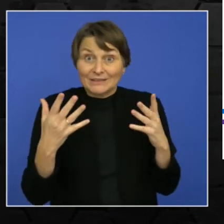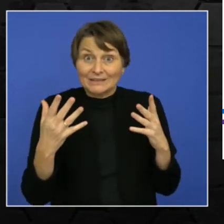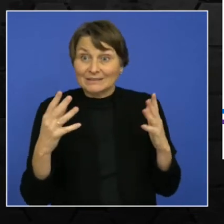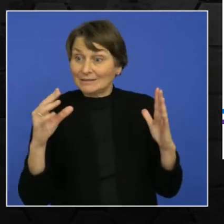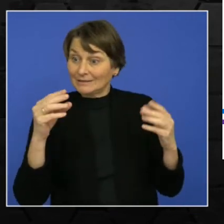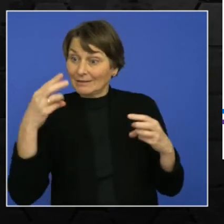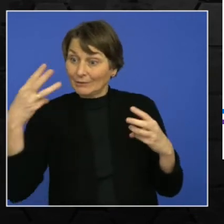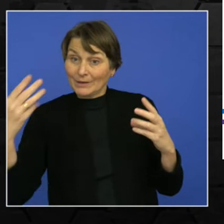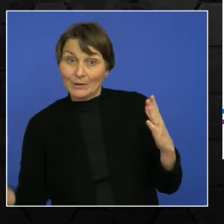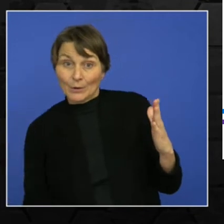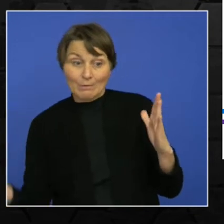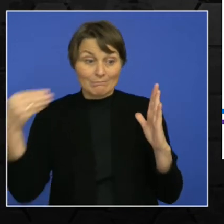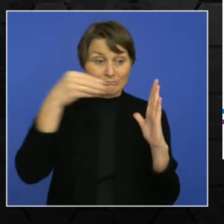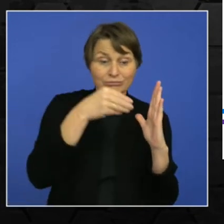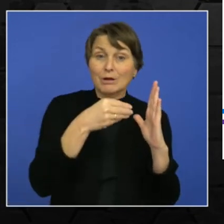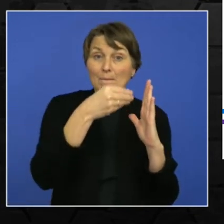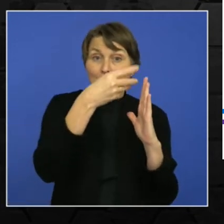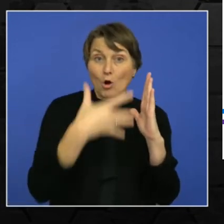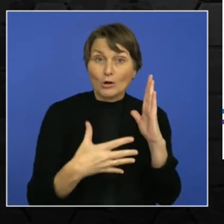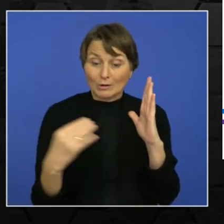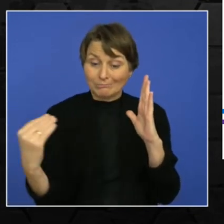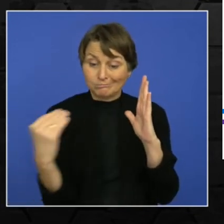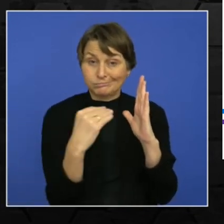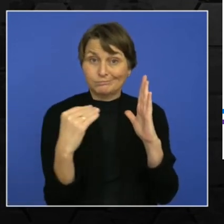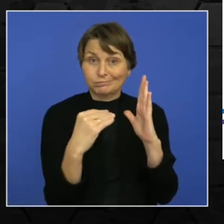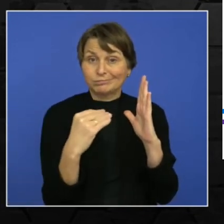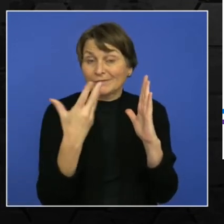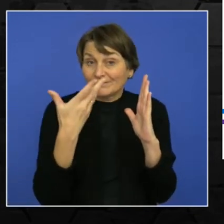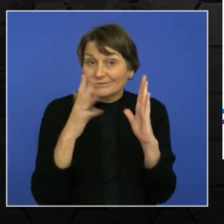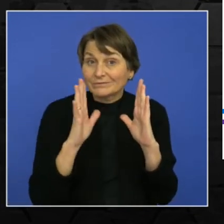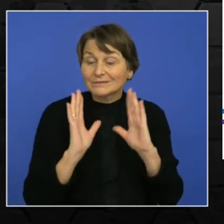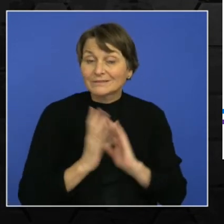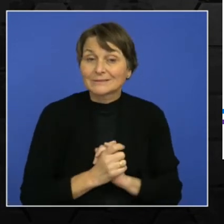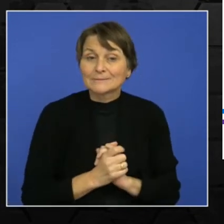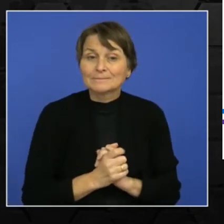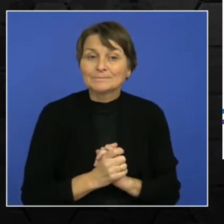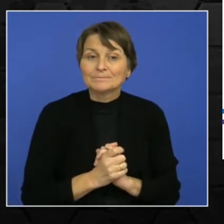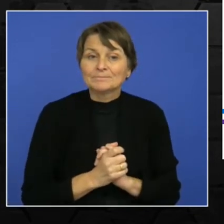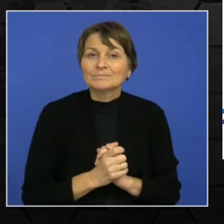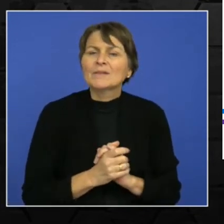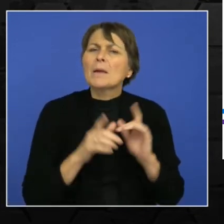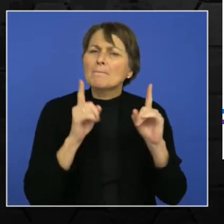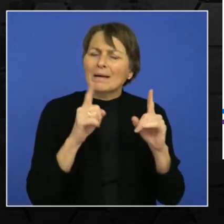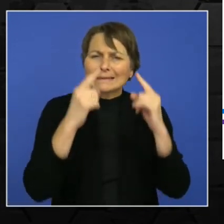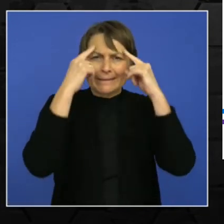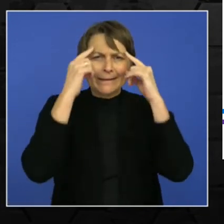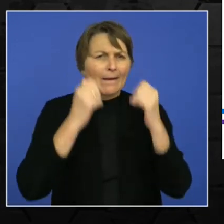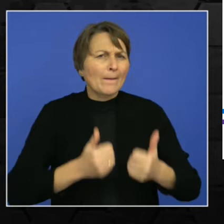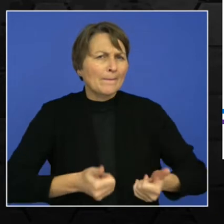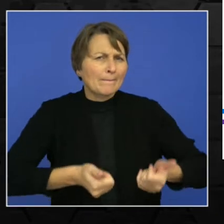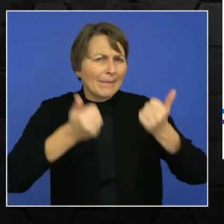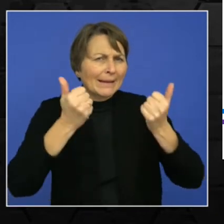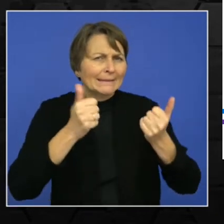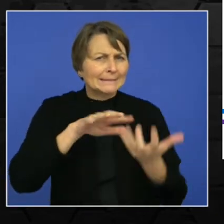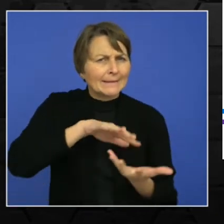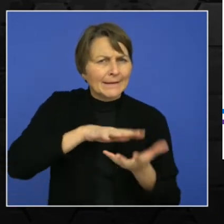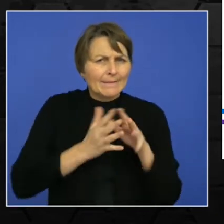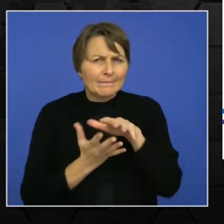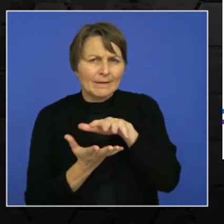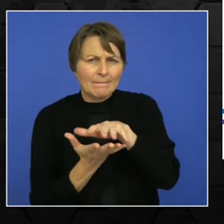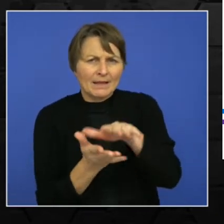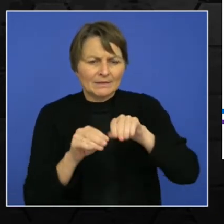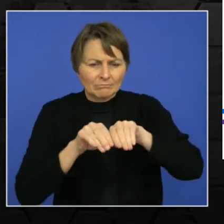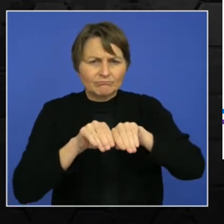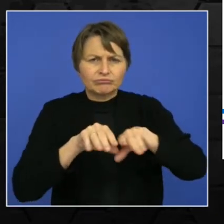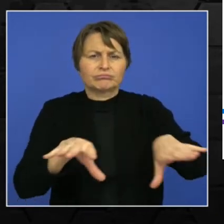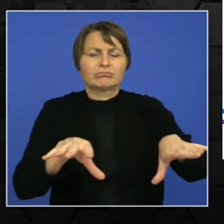as well. So you don't have to worry about implementing it. You have to spend an extra time in